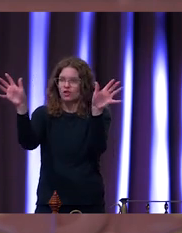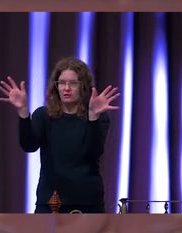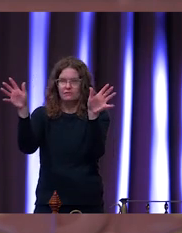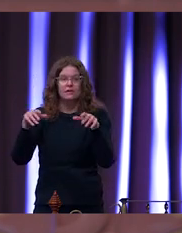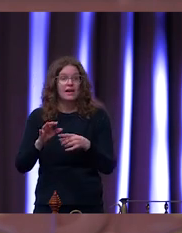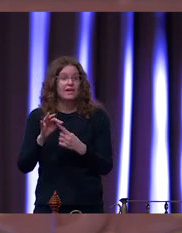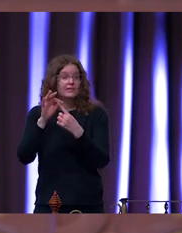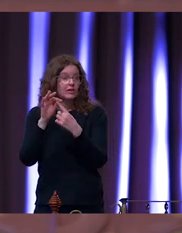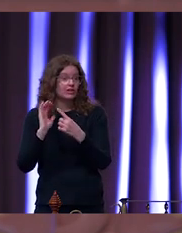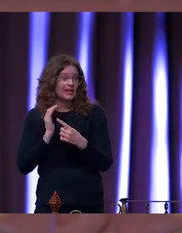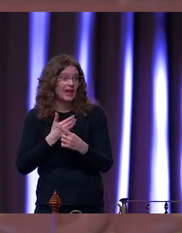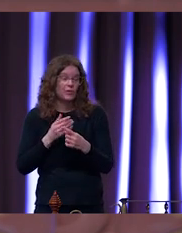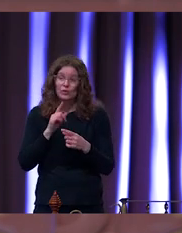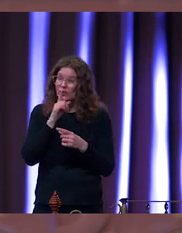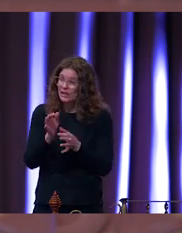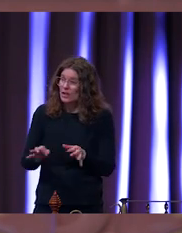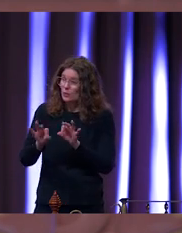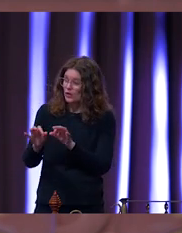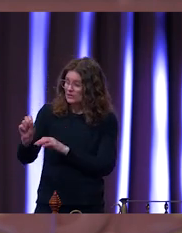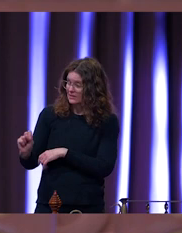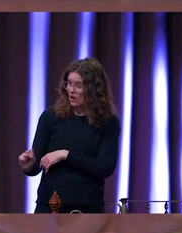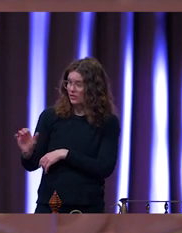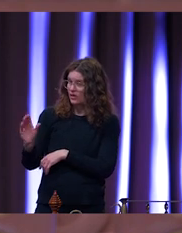kind of critical South and West Side neighborhoods.